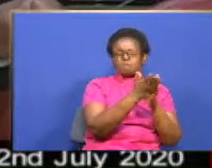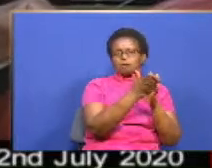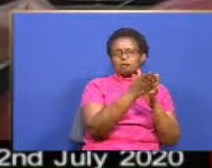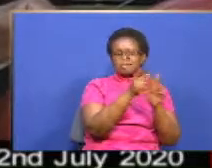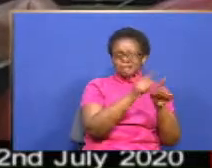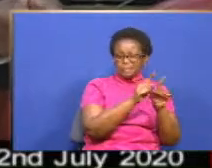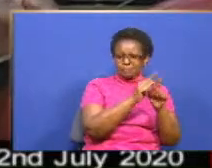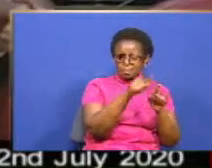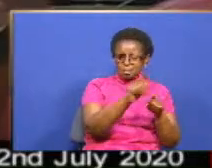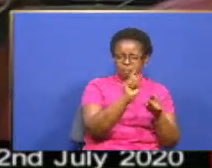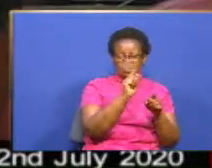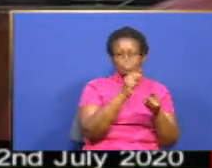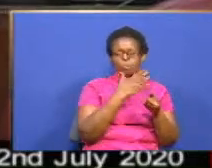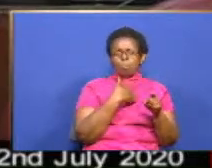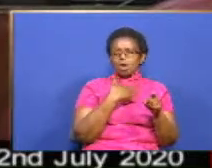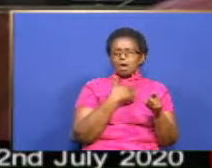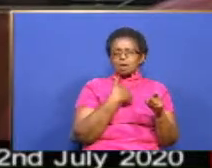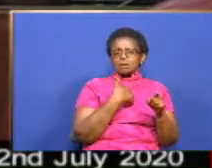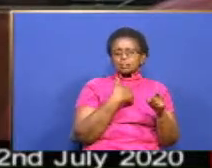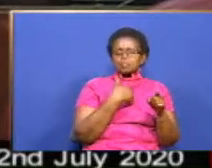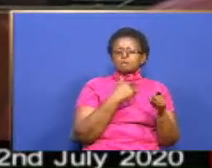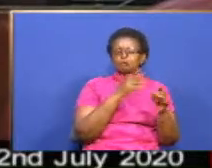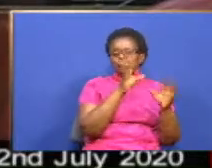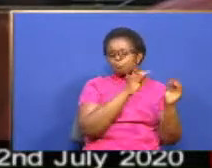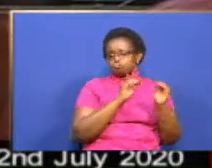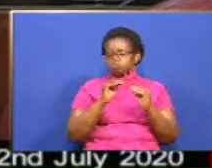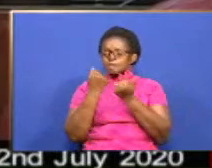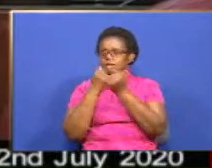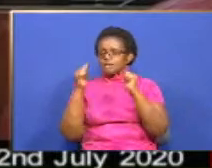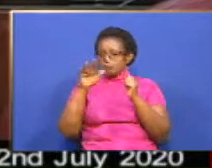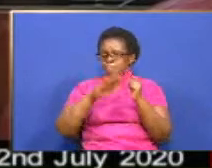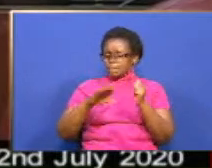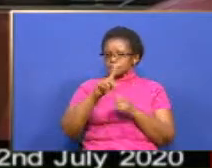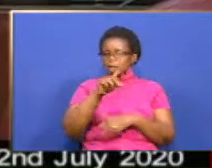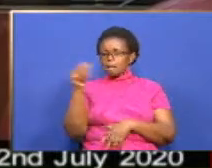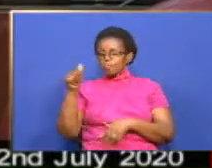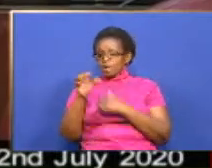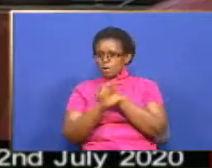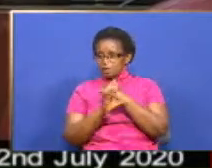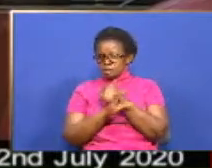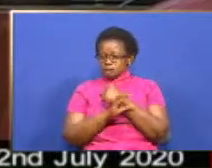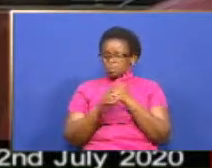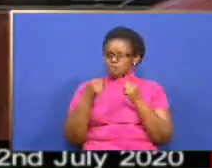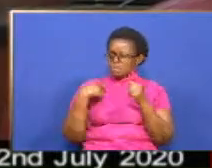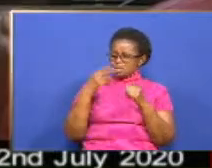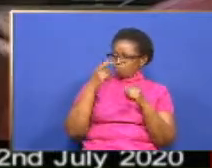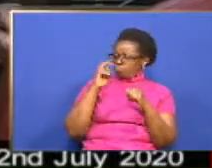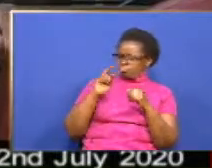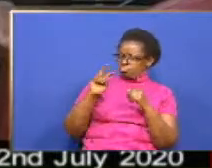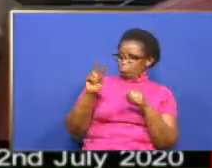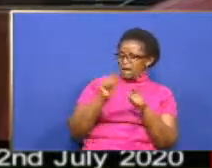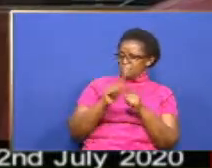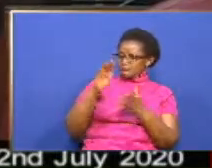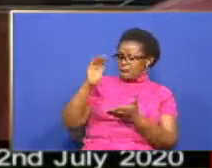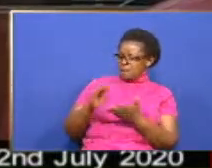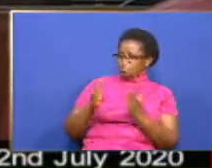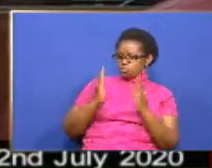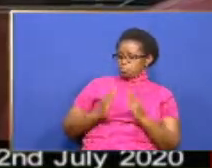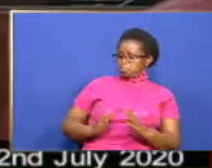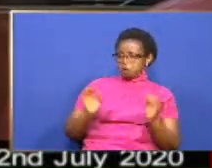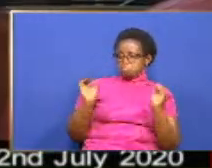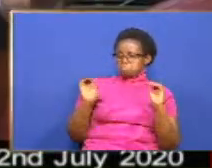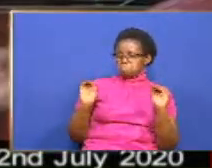they seek safe haven in other countries, they are not treated as lesser human beings than they were